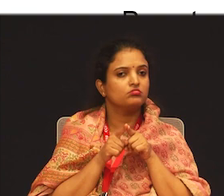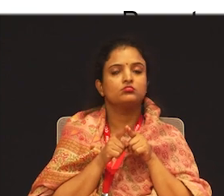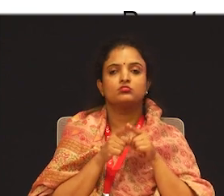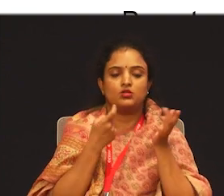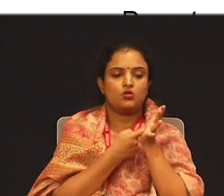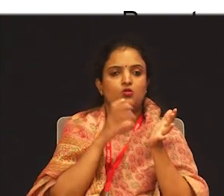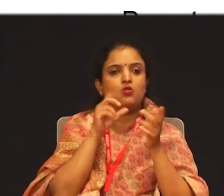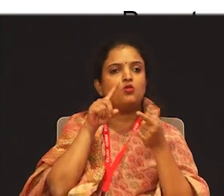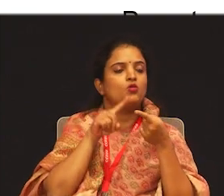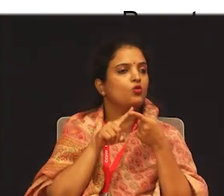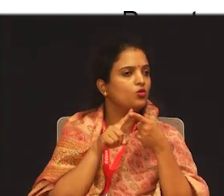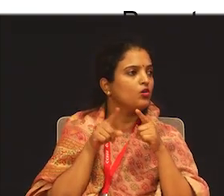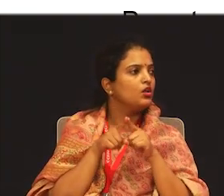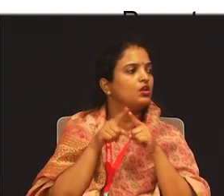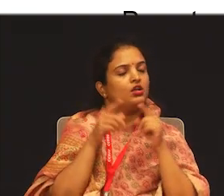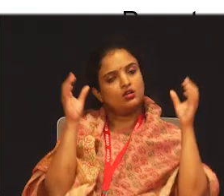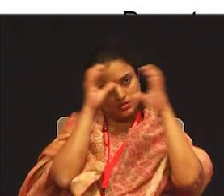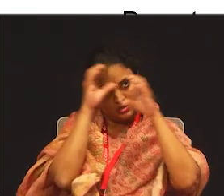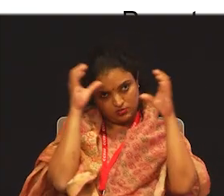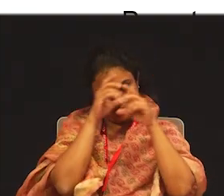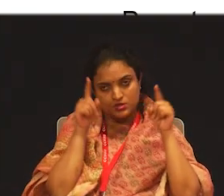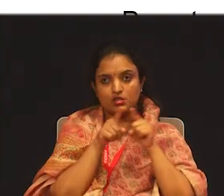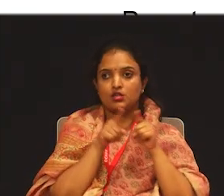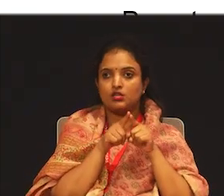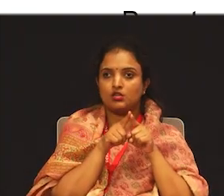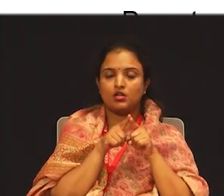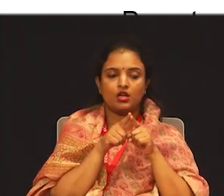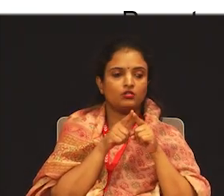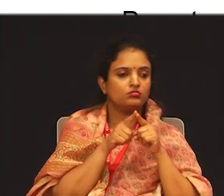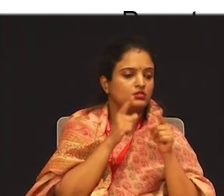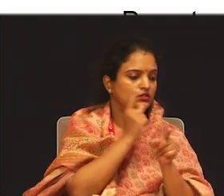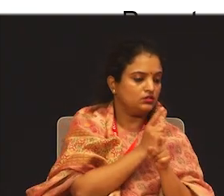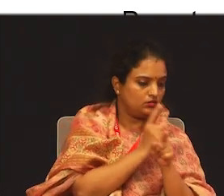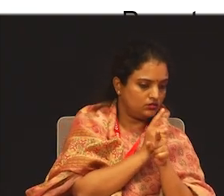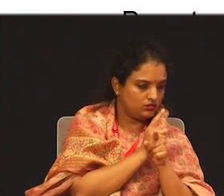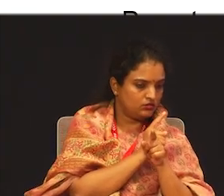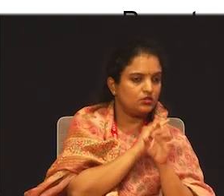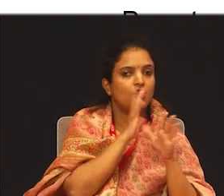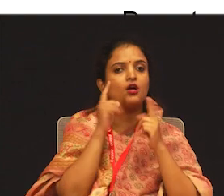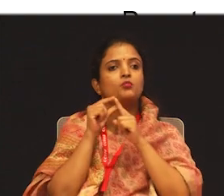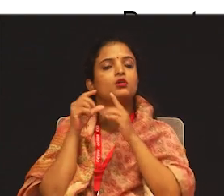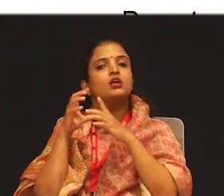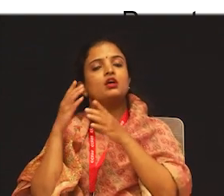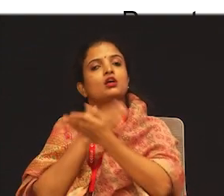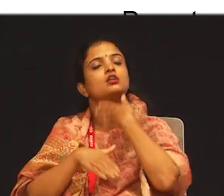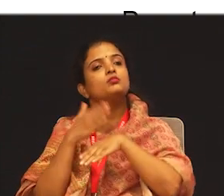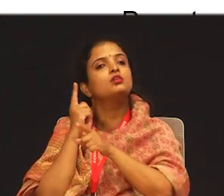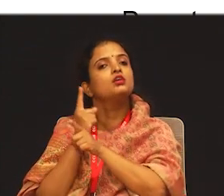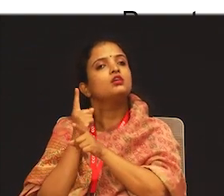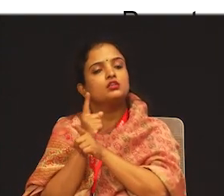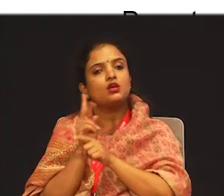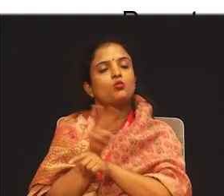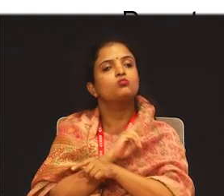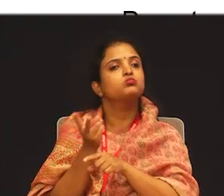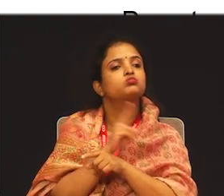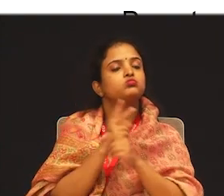role confusion among the regular teachers and the special educators. Regular teachers are the ones